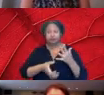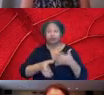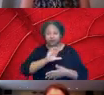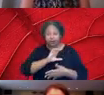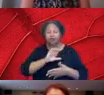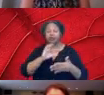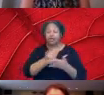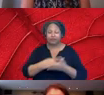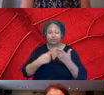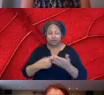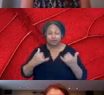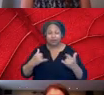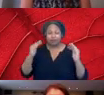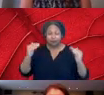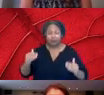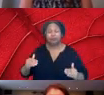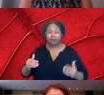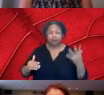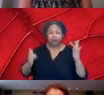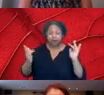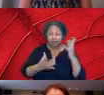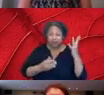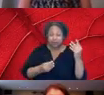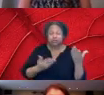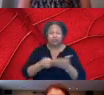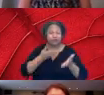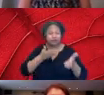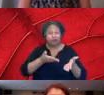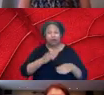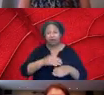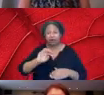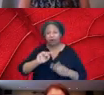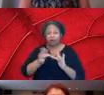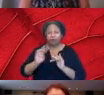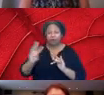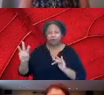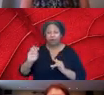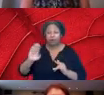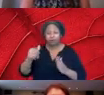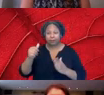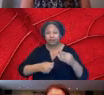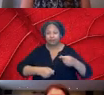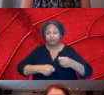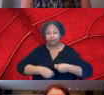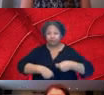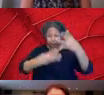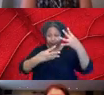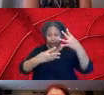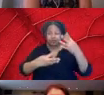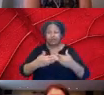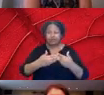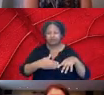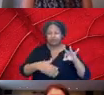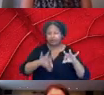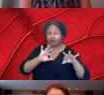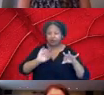today, and contact information is on that page as well. So you should be able to find who you need. And